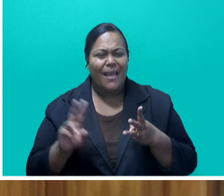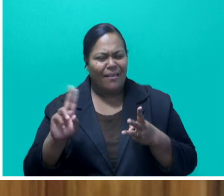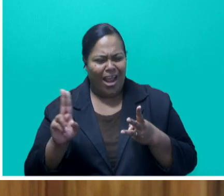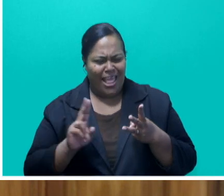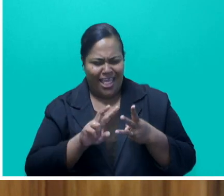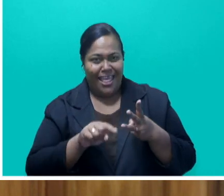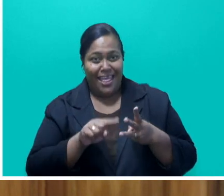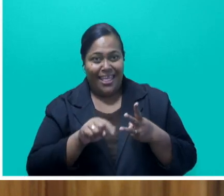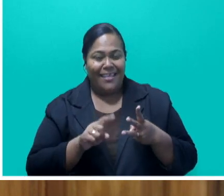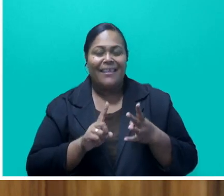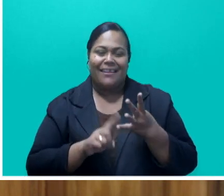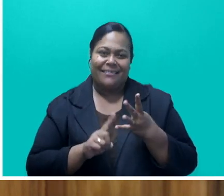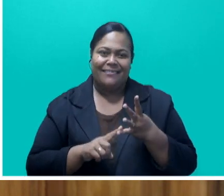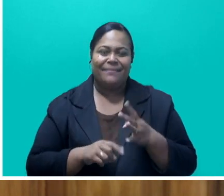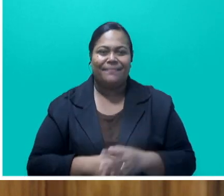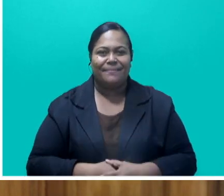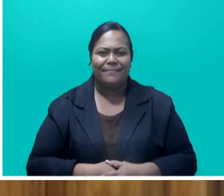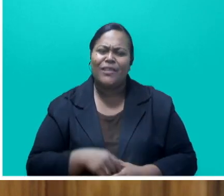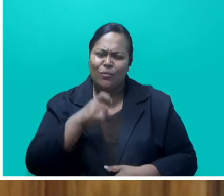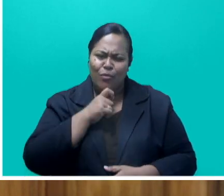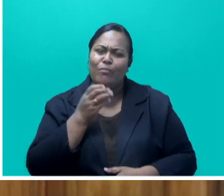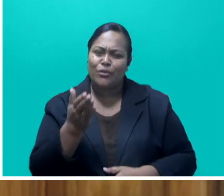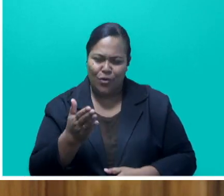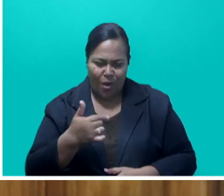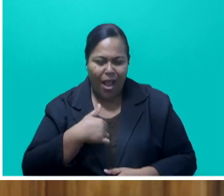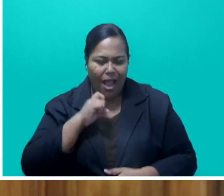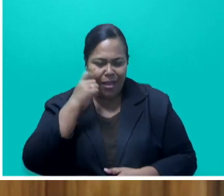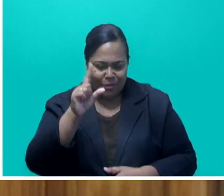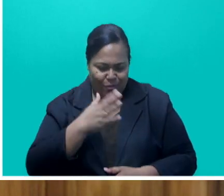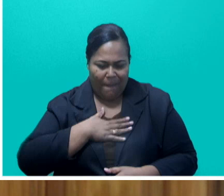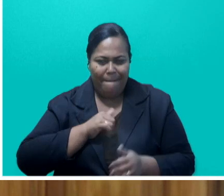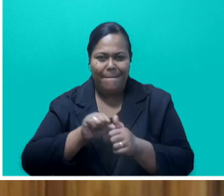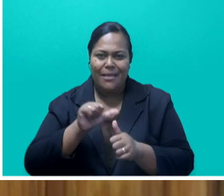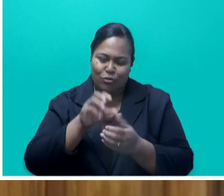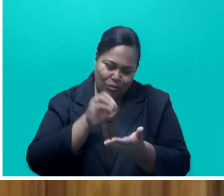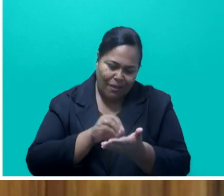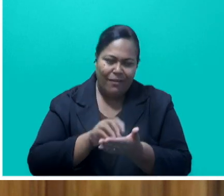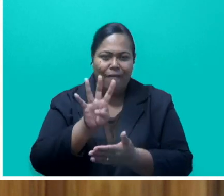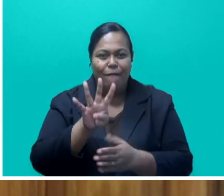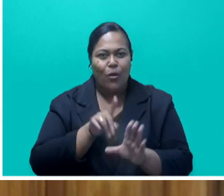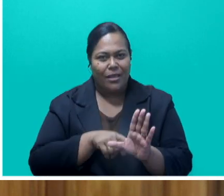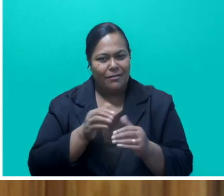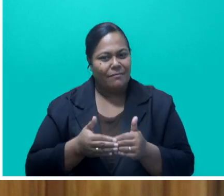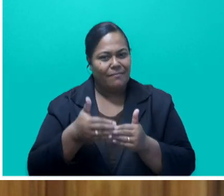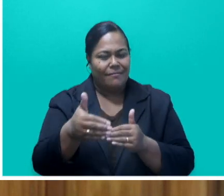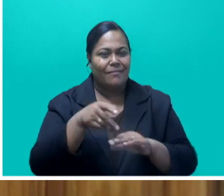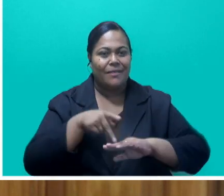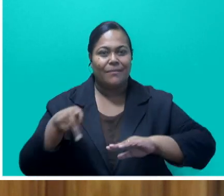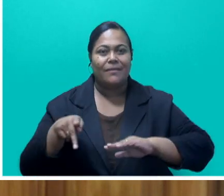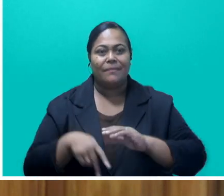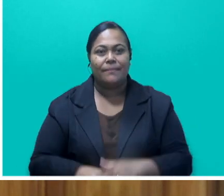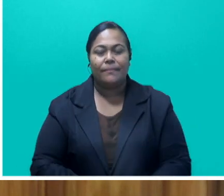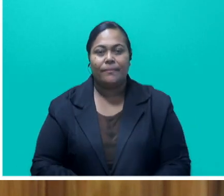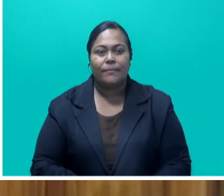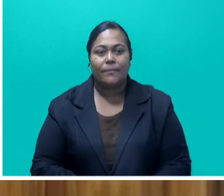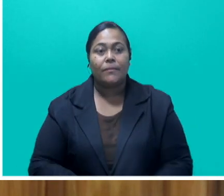now Peresa. I promise you that I will do my best to serve you in the 4 years that I will serve in Parliament. I